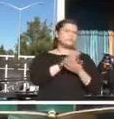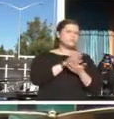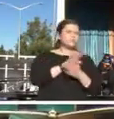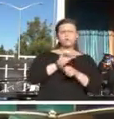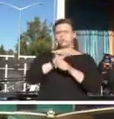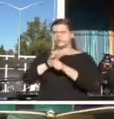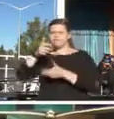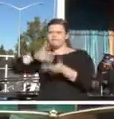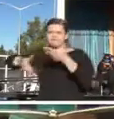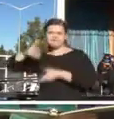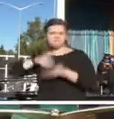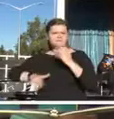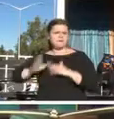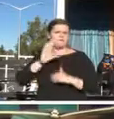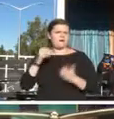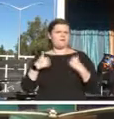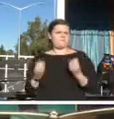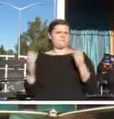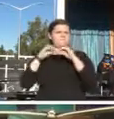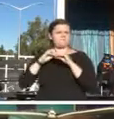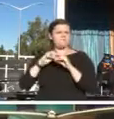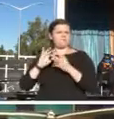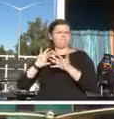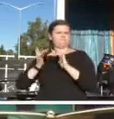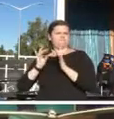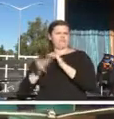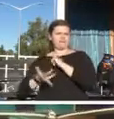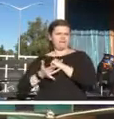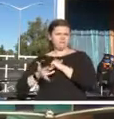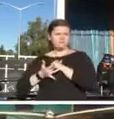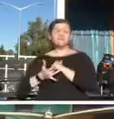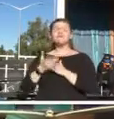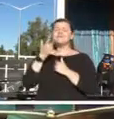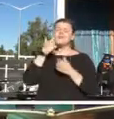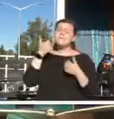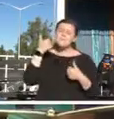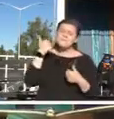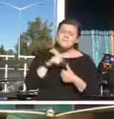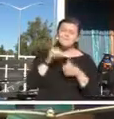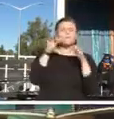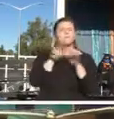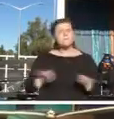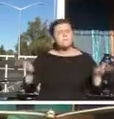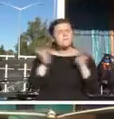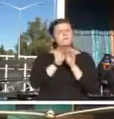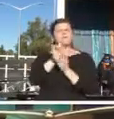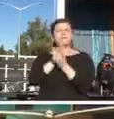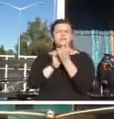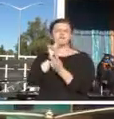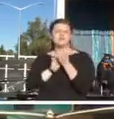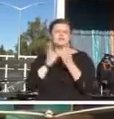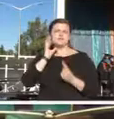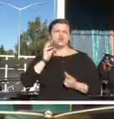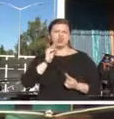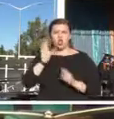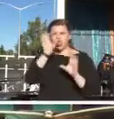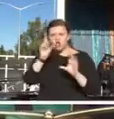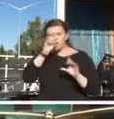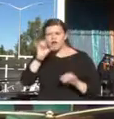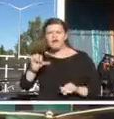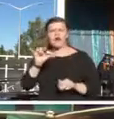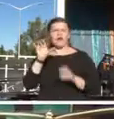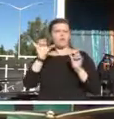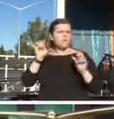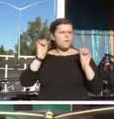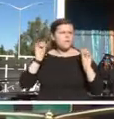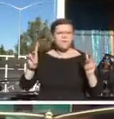socializing. Nonetheless, graduates, make sure to seek out those face-to-face, in-person experiences and opportunities at work and